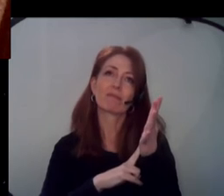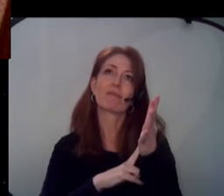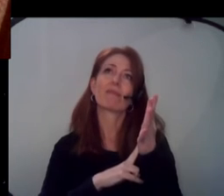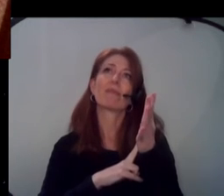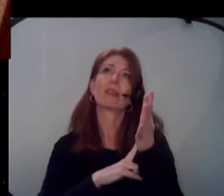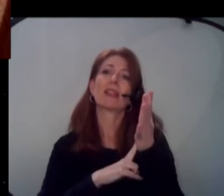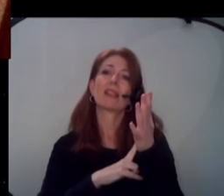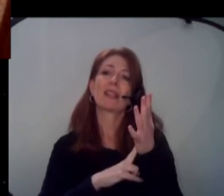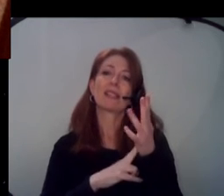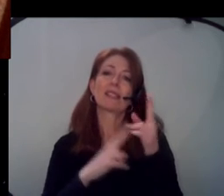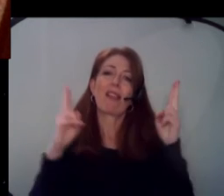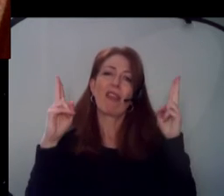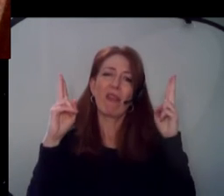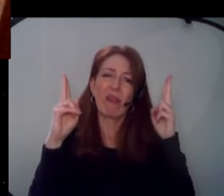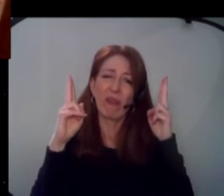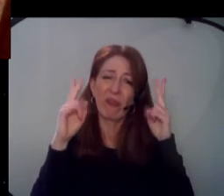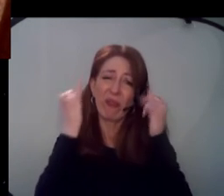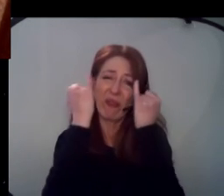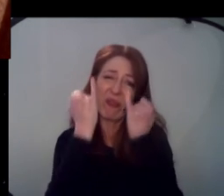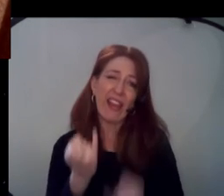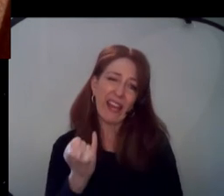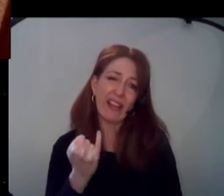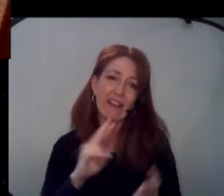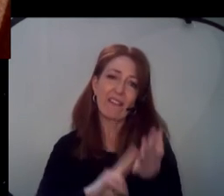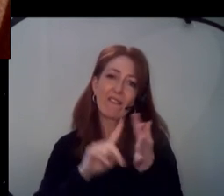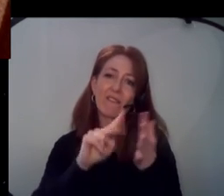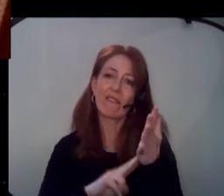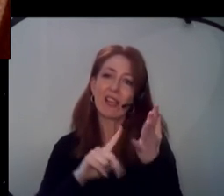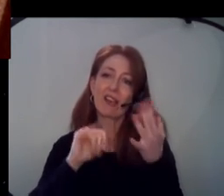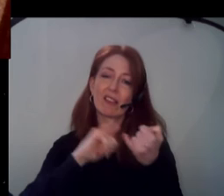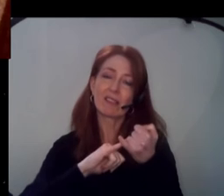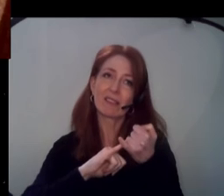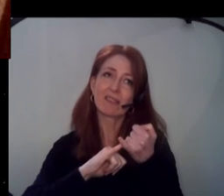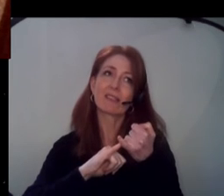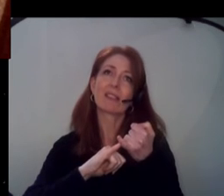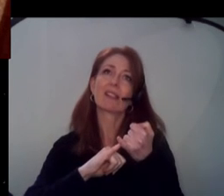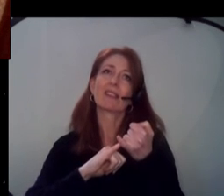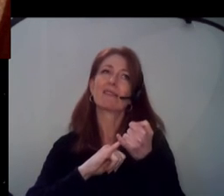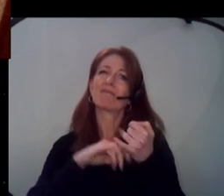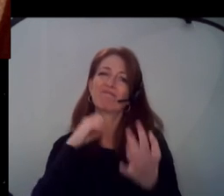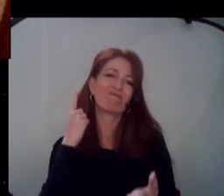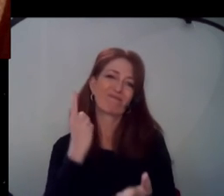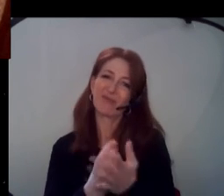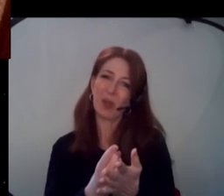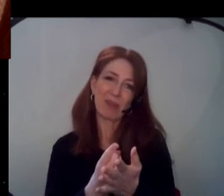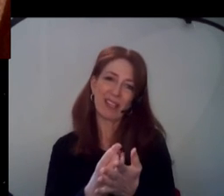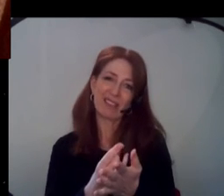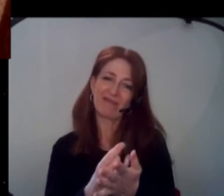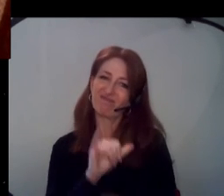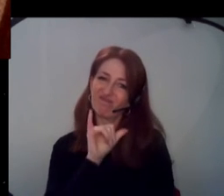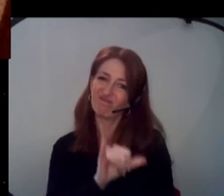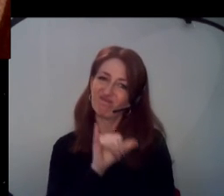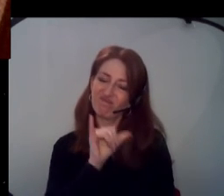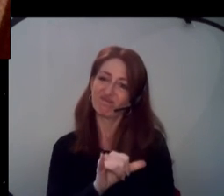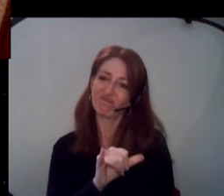thin Venus lying naked there, looking slightly unconvincing. And these are works